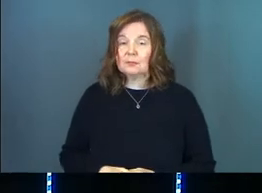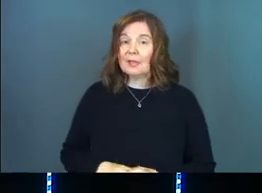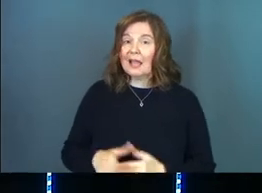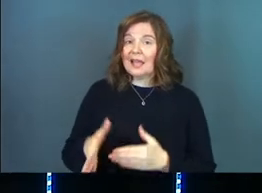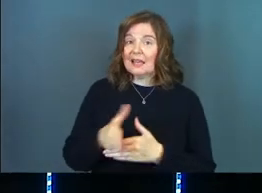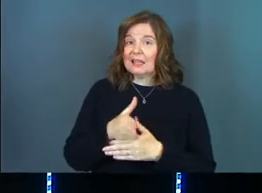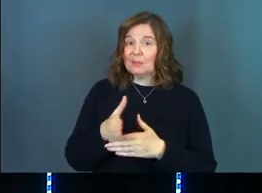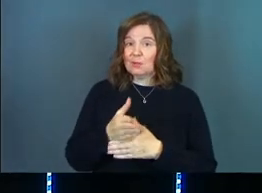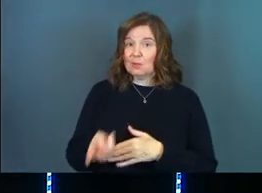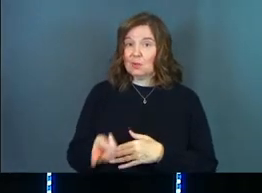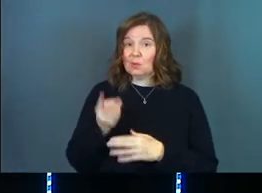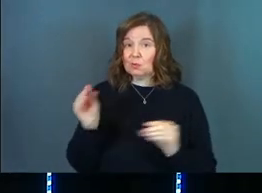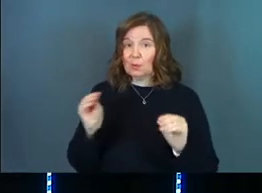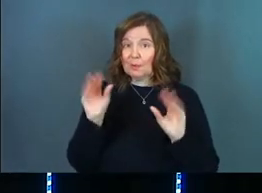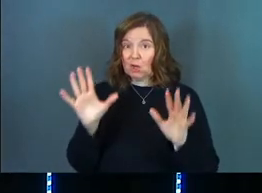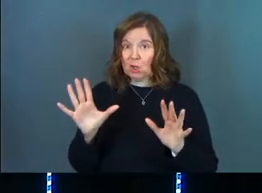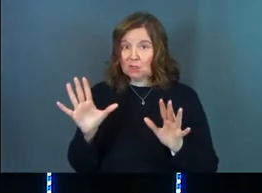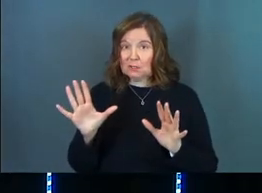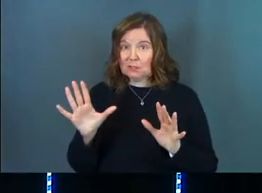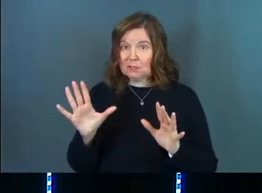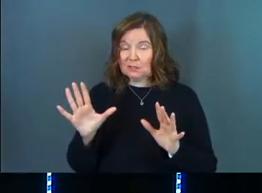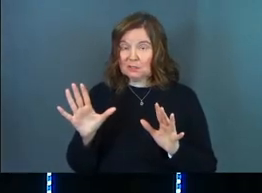And in between those two miracles